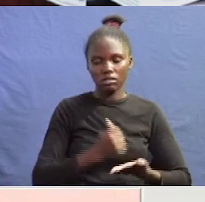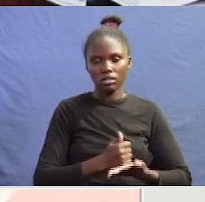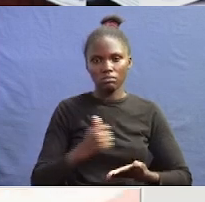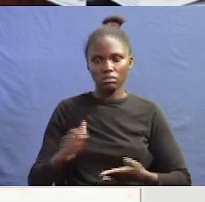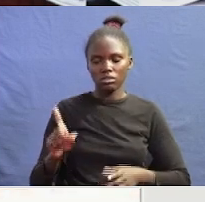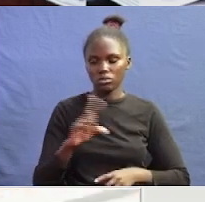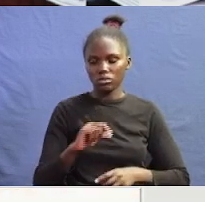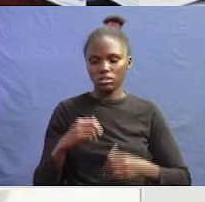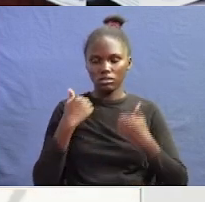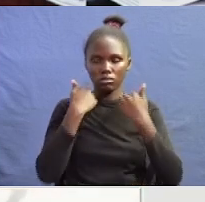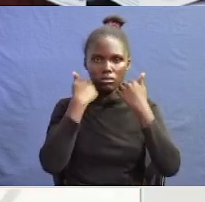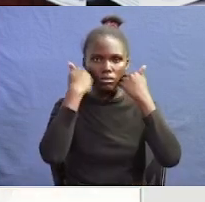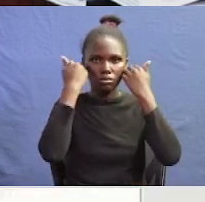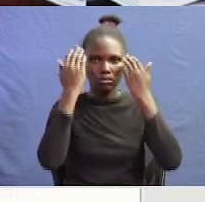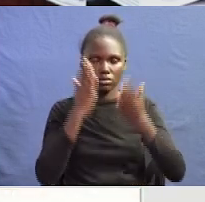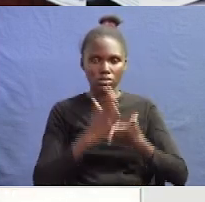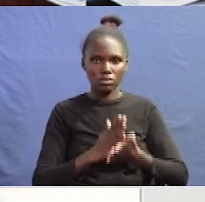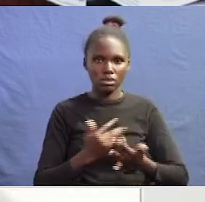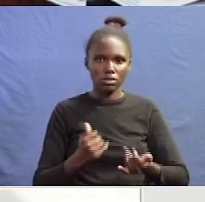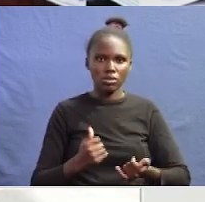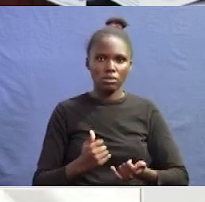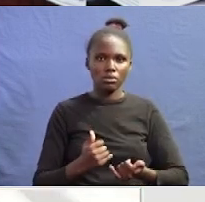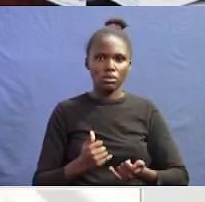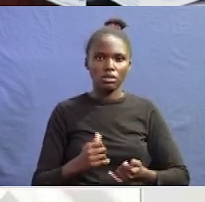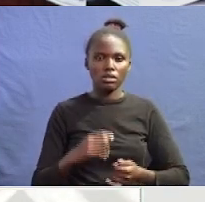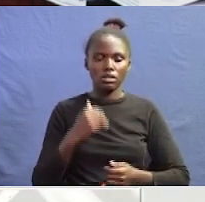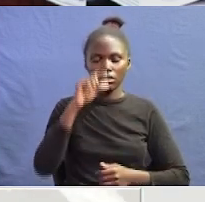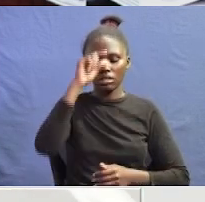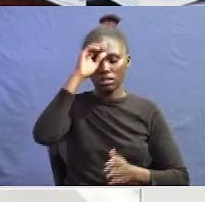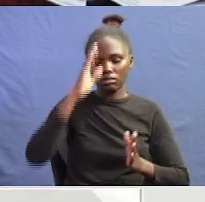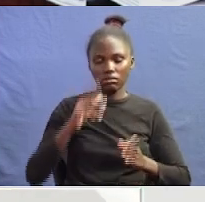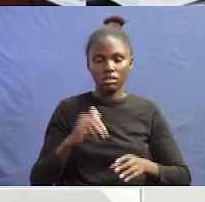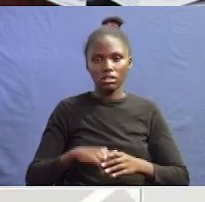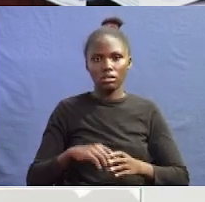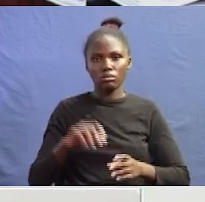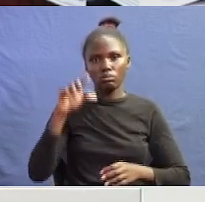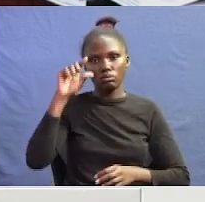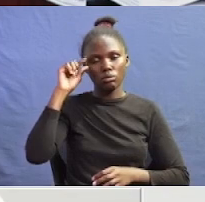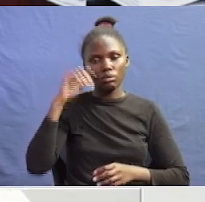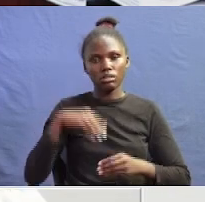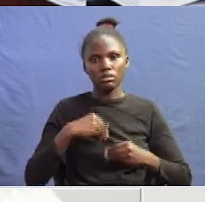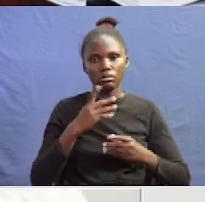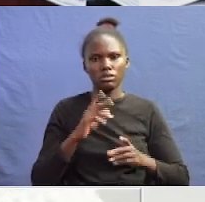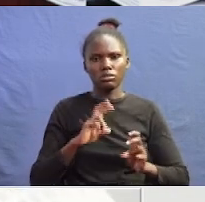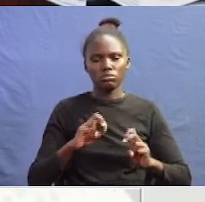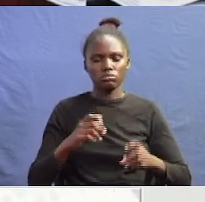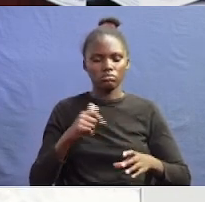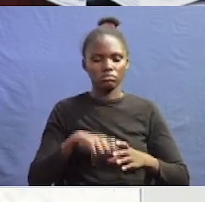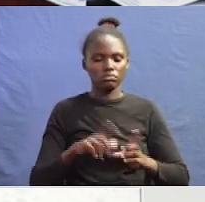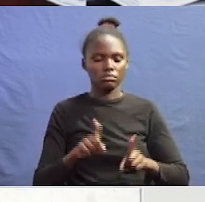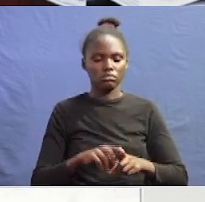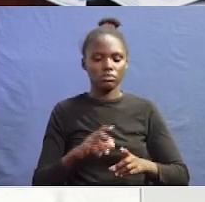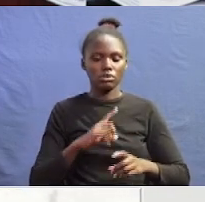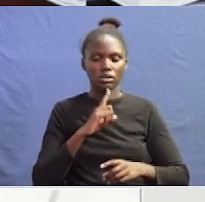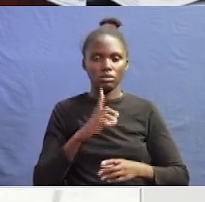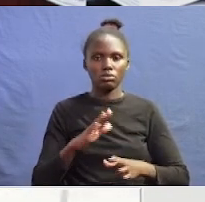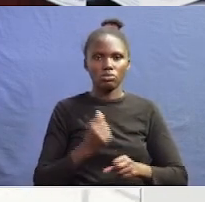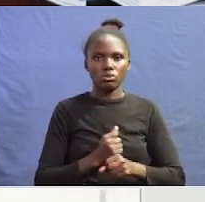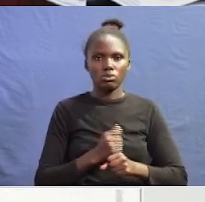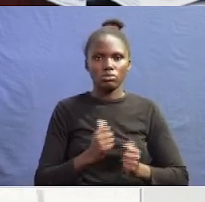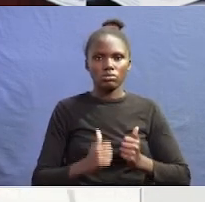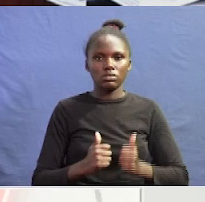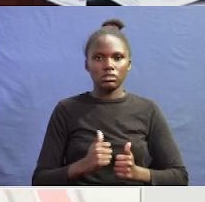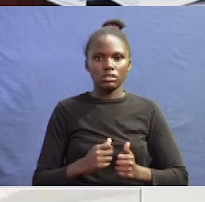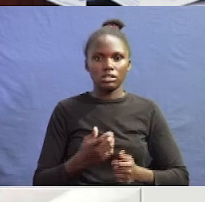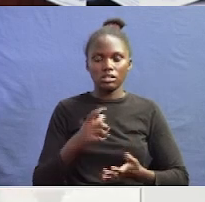The prescription that the senator from Mombasa has given is that let us take poison and then we can take milk later. That shall not happen and we cannot do it. We cannot take